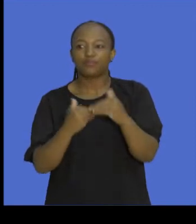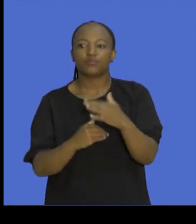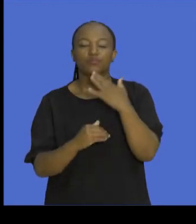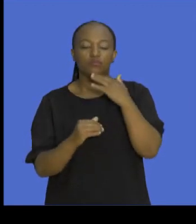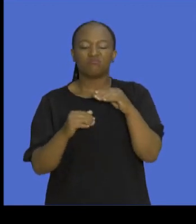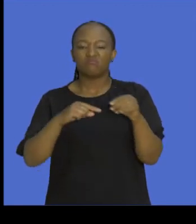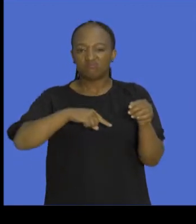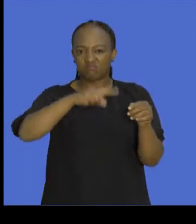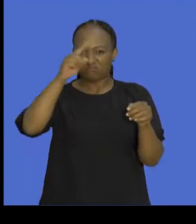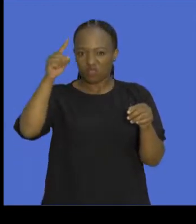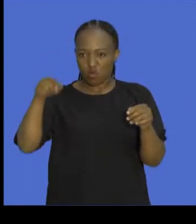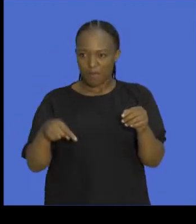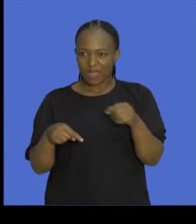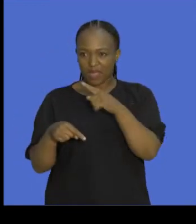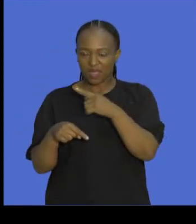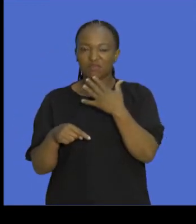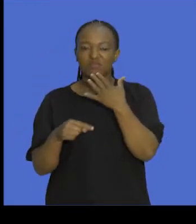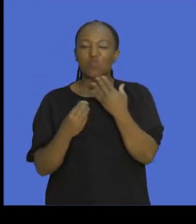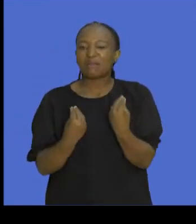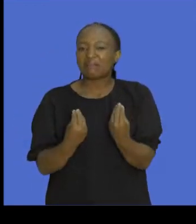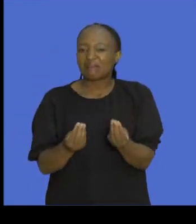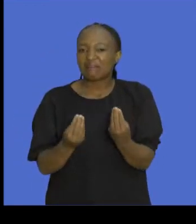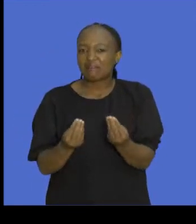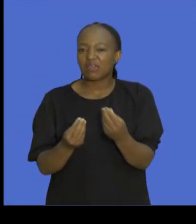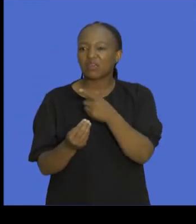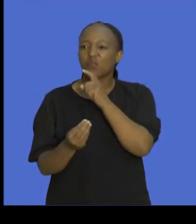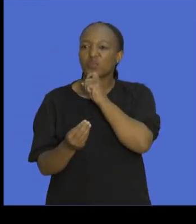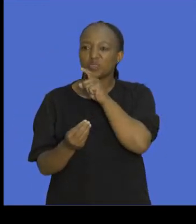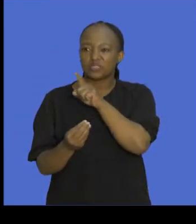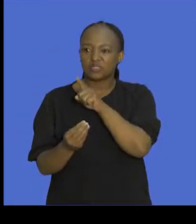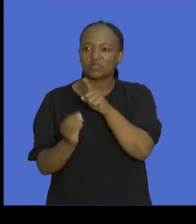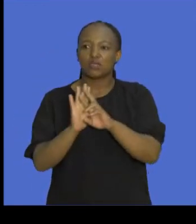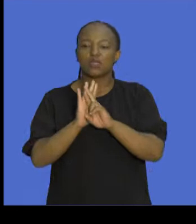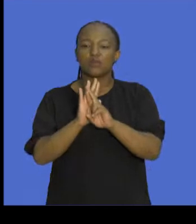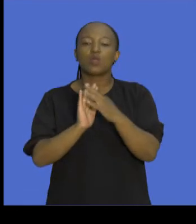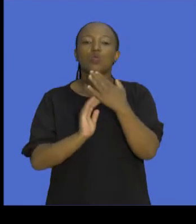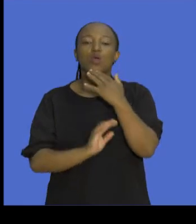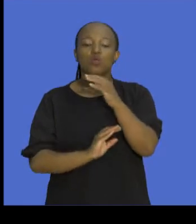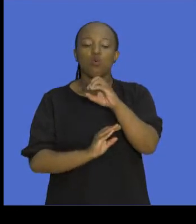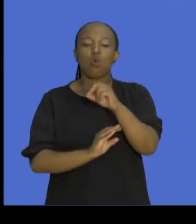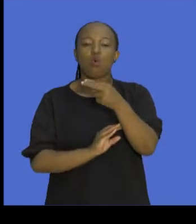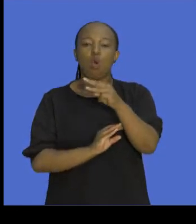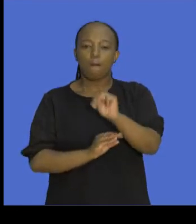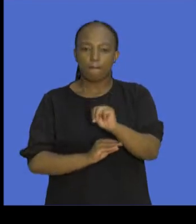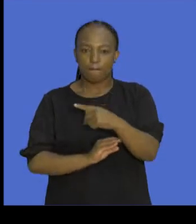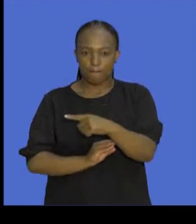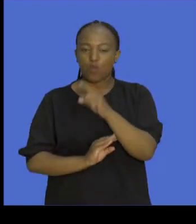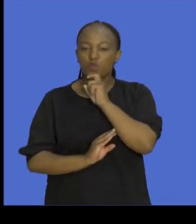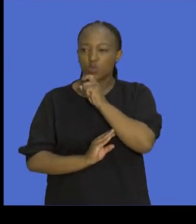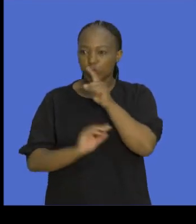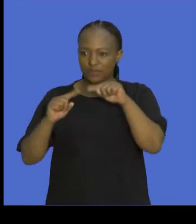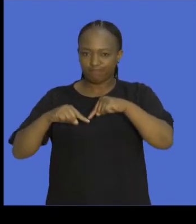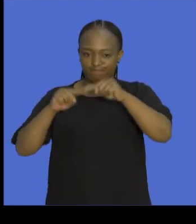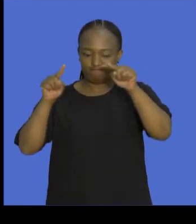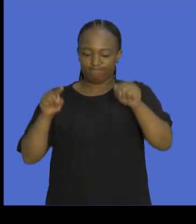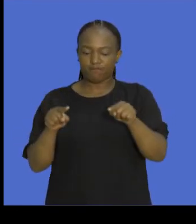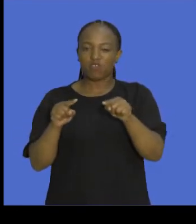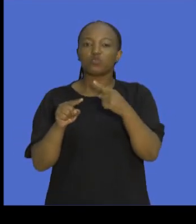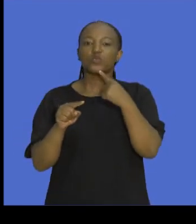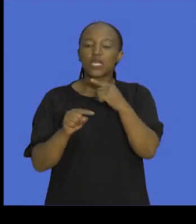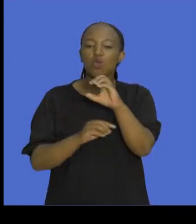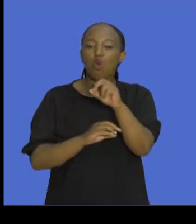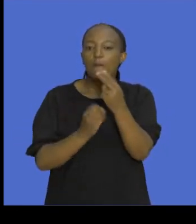omega, which is a Greek letter from the Greek alphabet, represents ohm. Okay, so when do we have an ohm